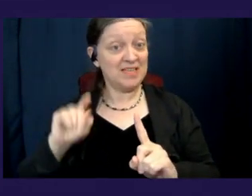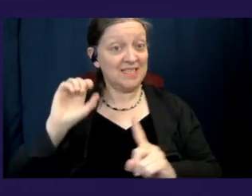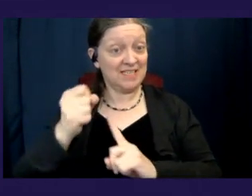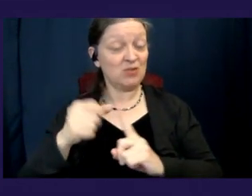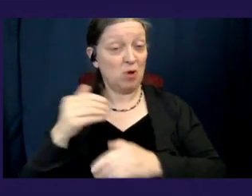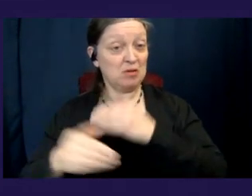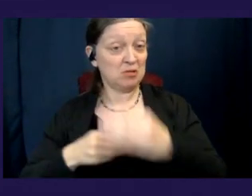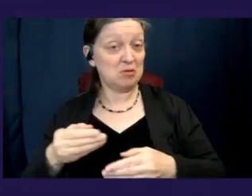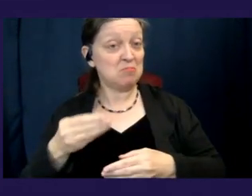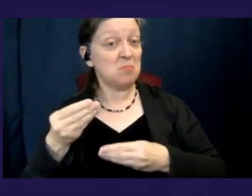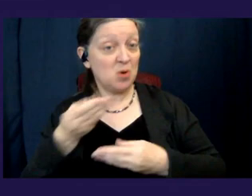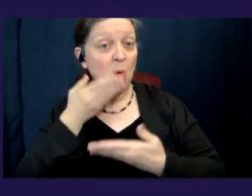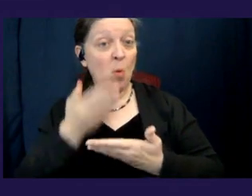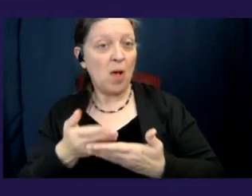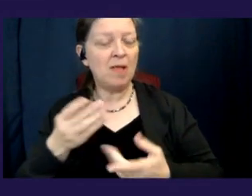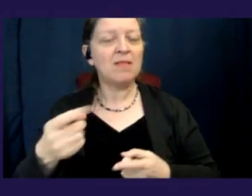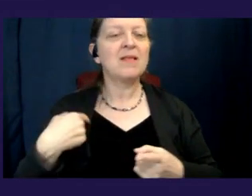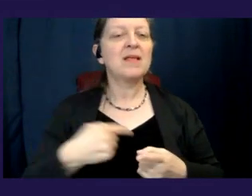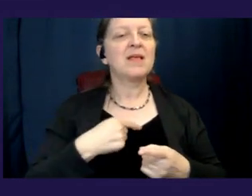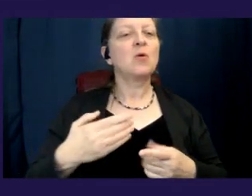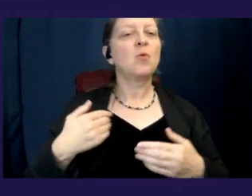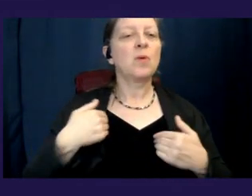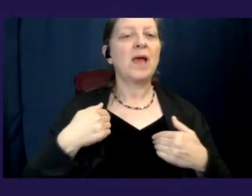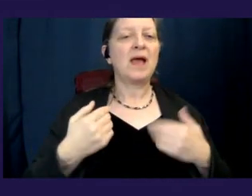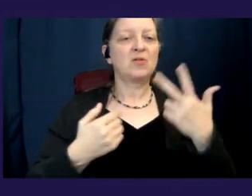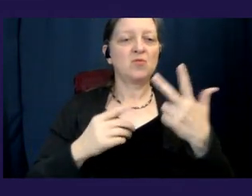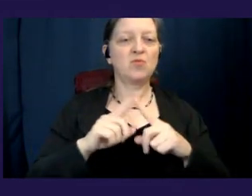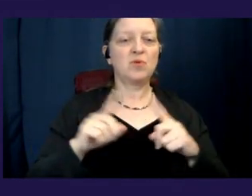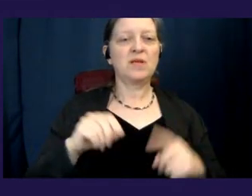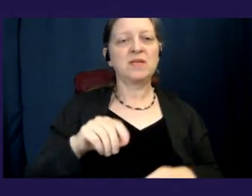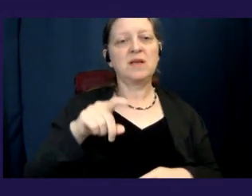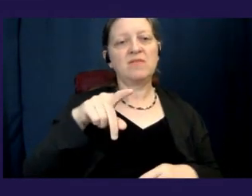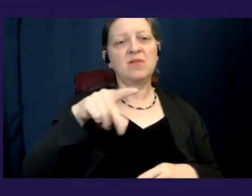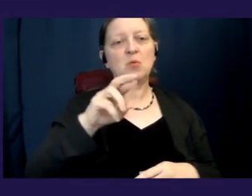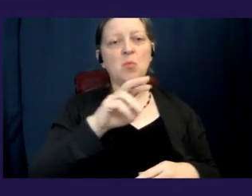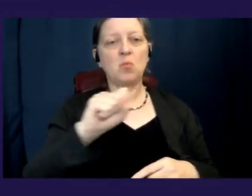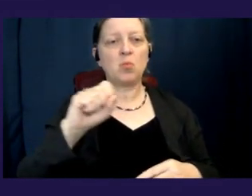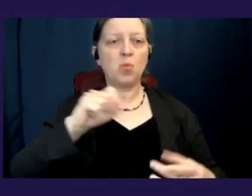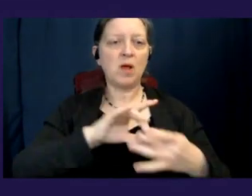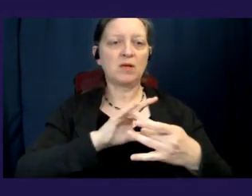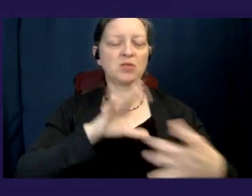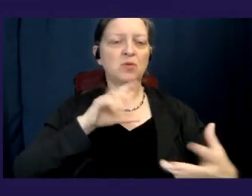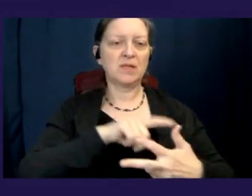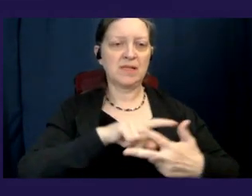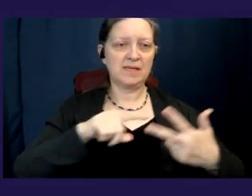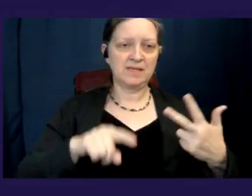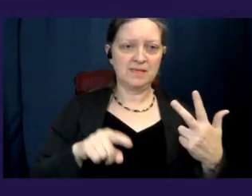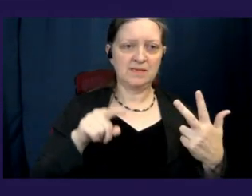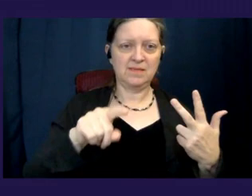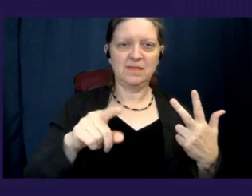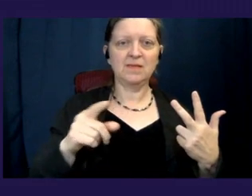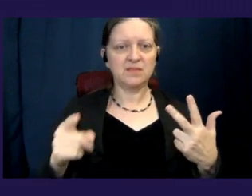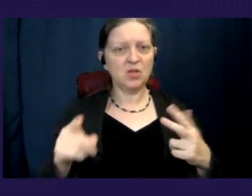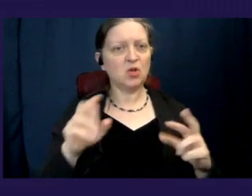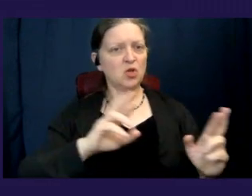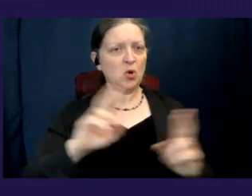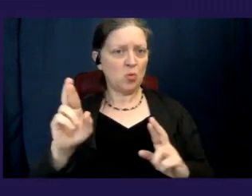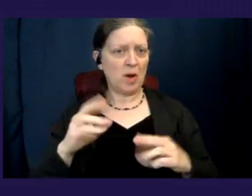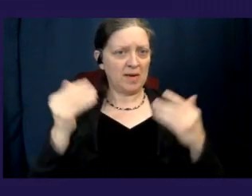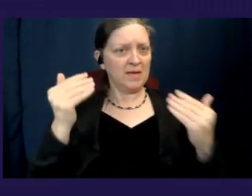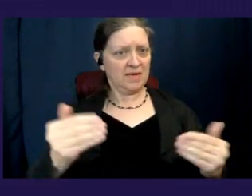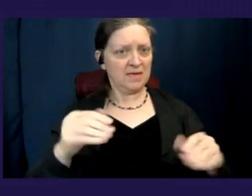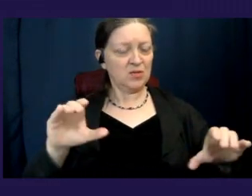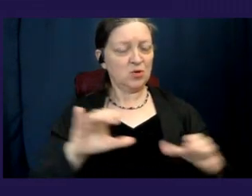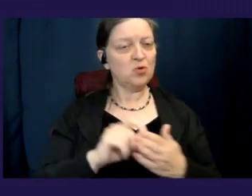team how that was going to be able to message, so that when suddenly you're doing a press conference at 2 a.m. after not sleeping for 3 days, you're ready to do it based on what that looks